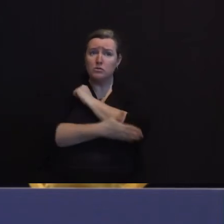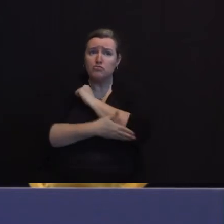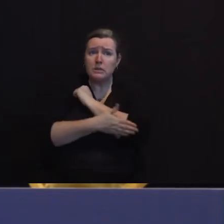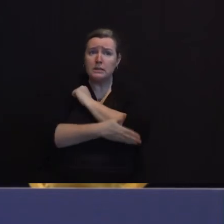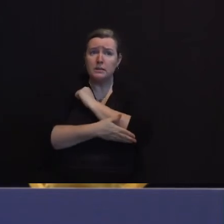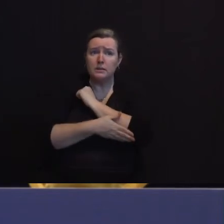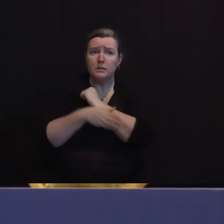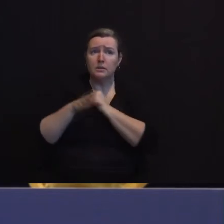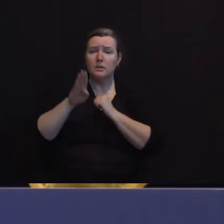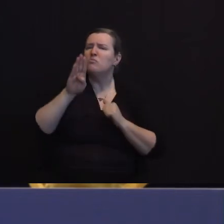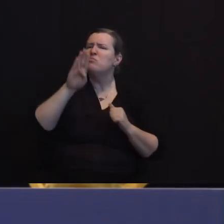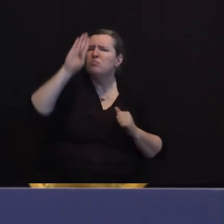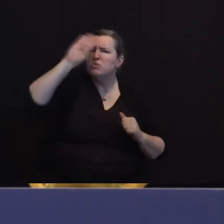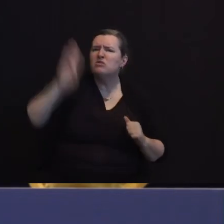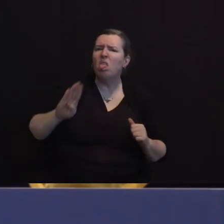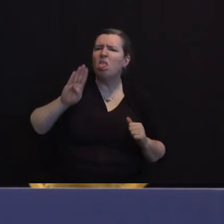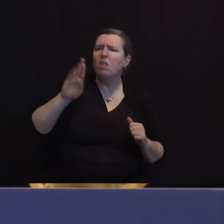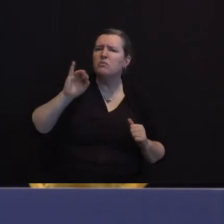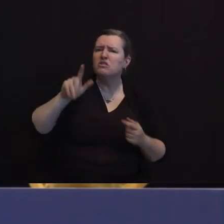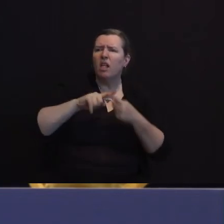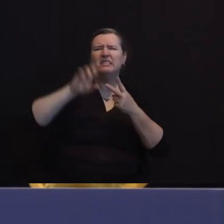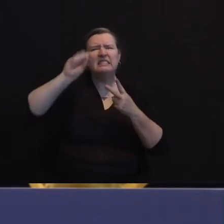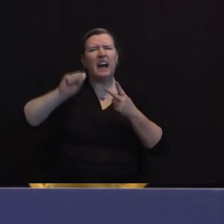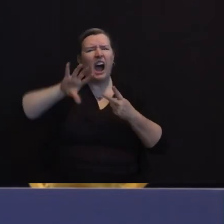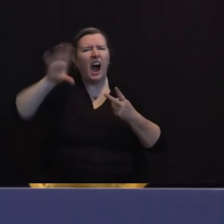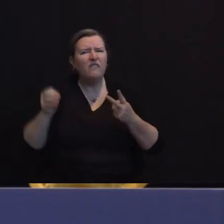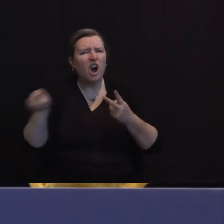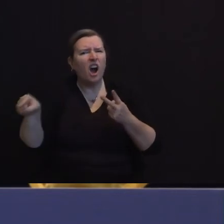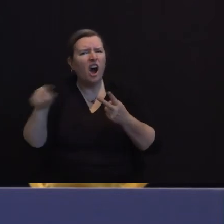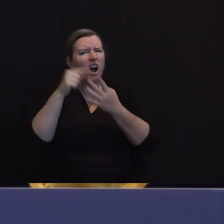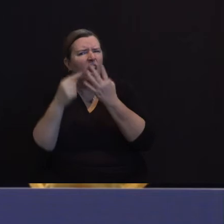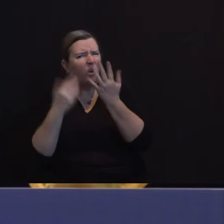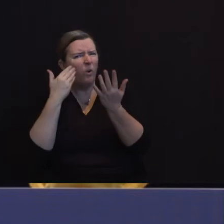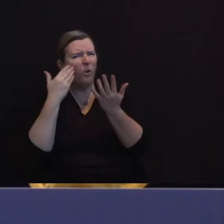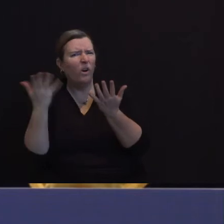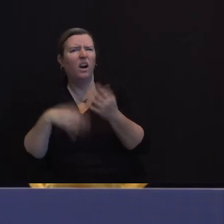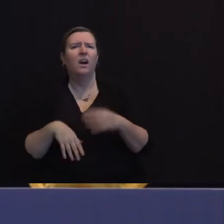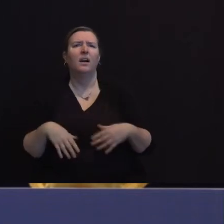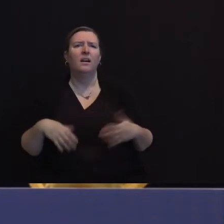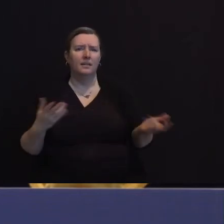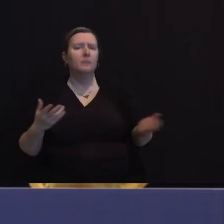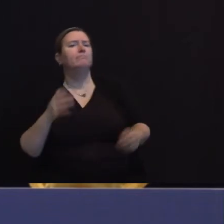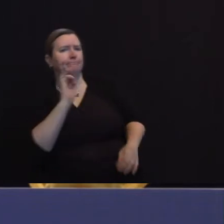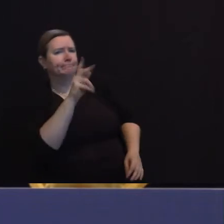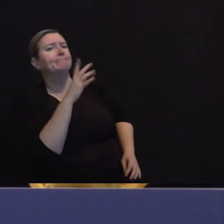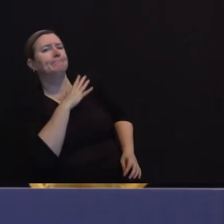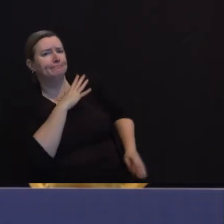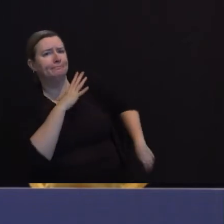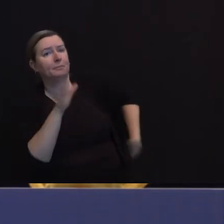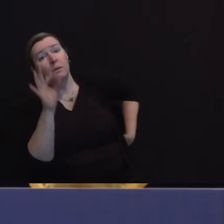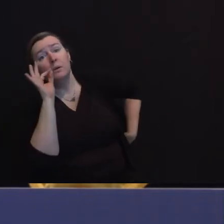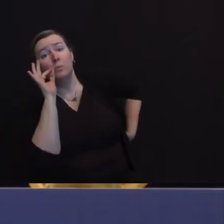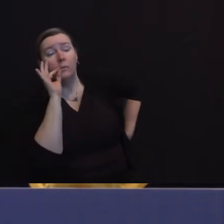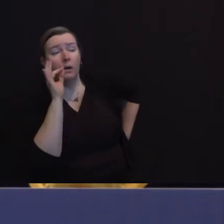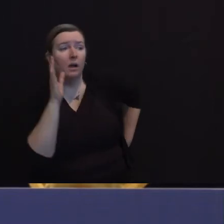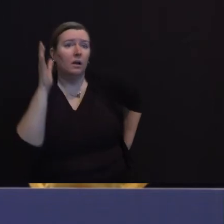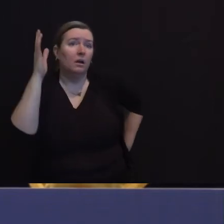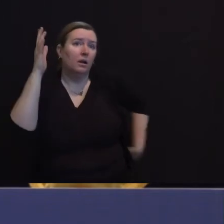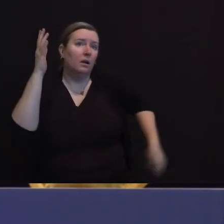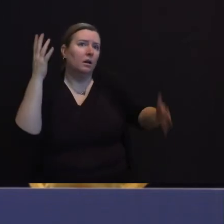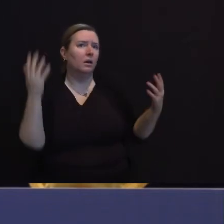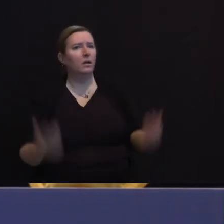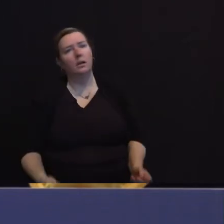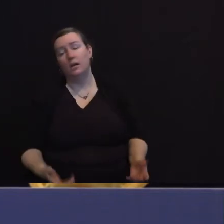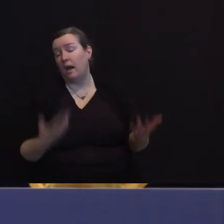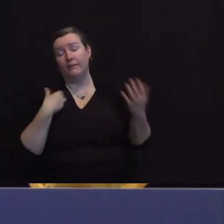I don't have a whole lot more to say on marijuana other than to reiterate and this has the added virtue of being the